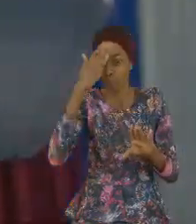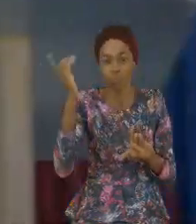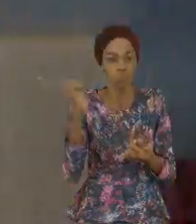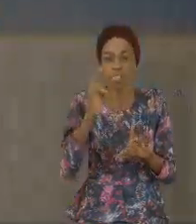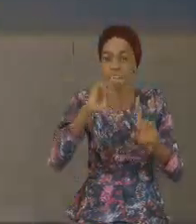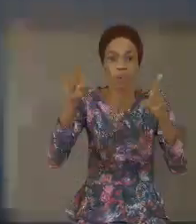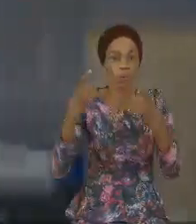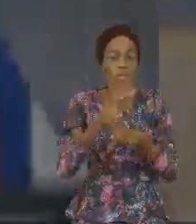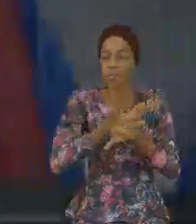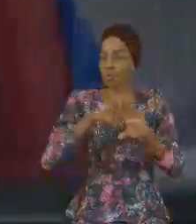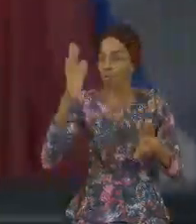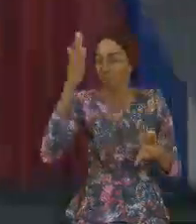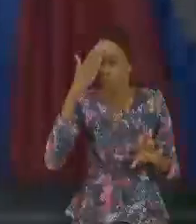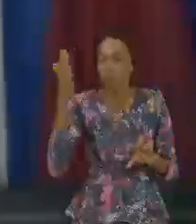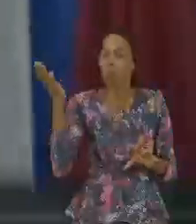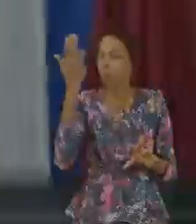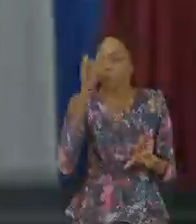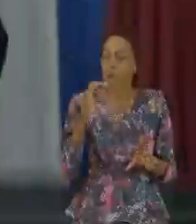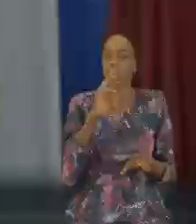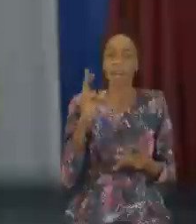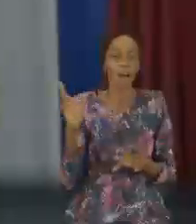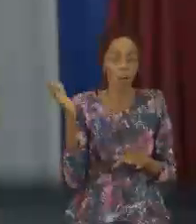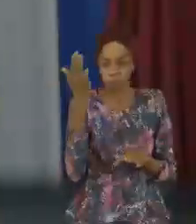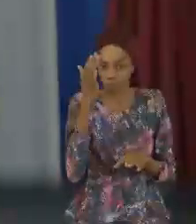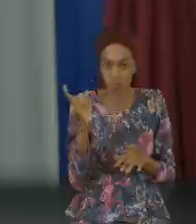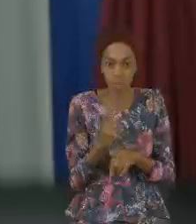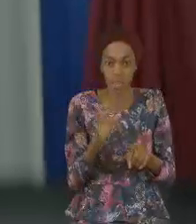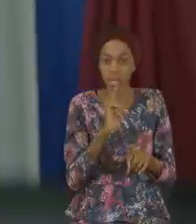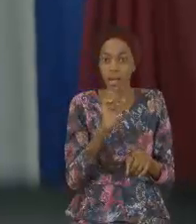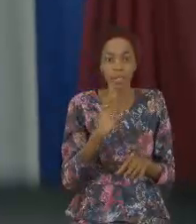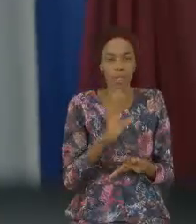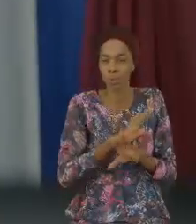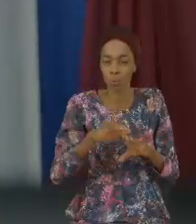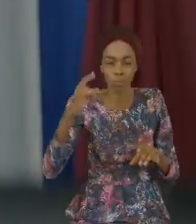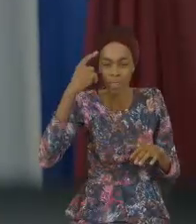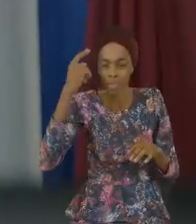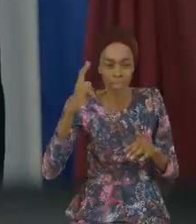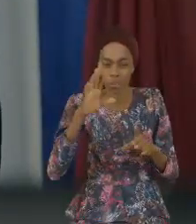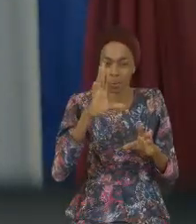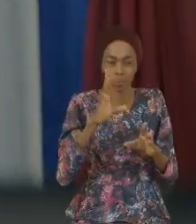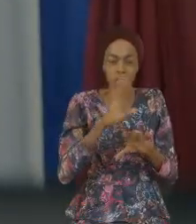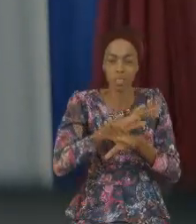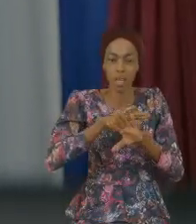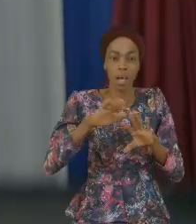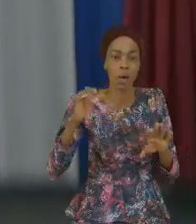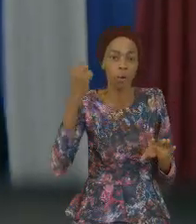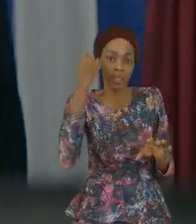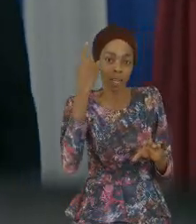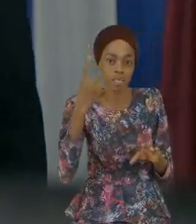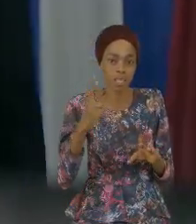why they are where they are. They do not discern. They do not understand the forming